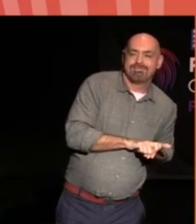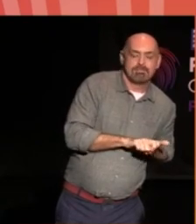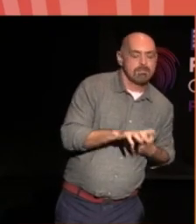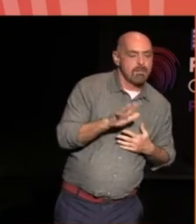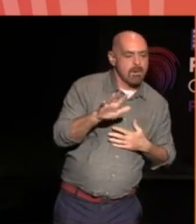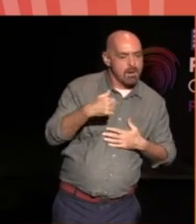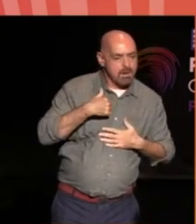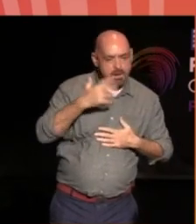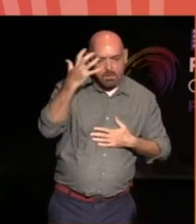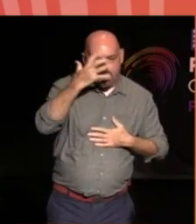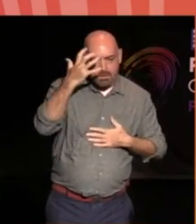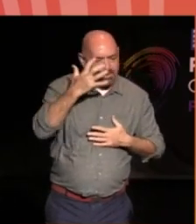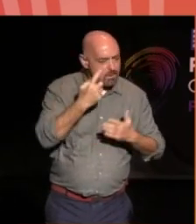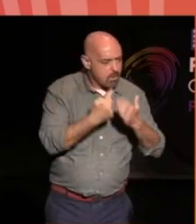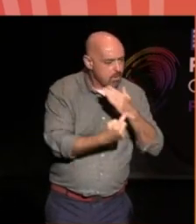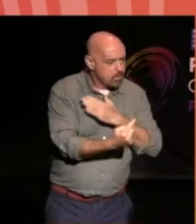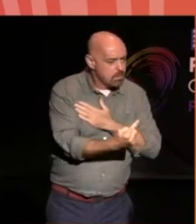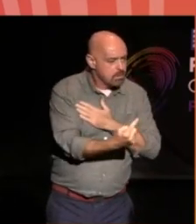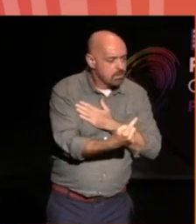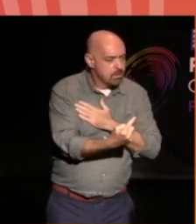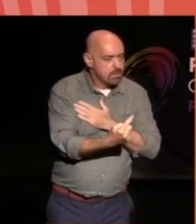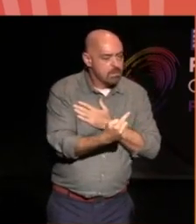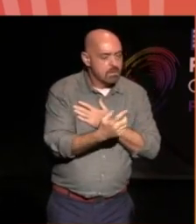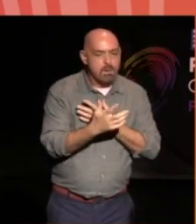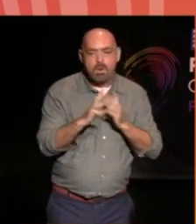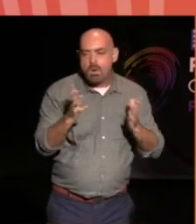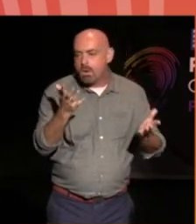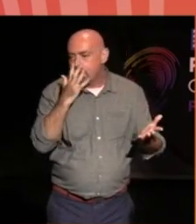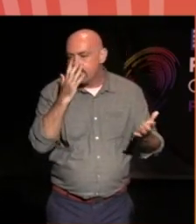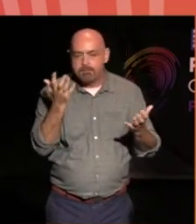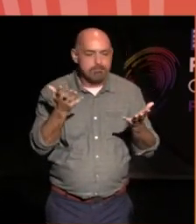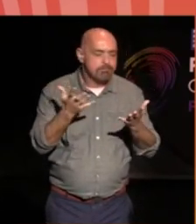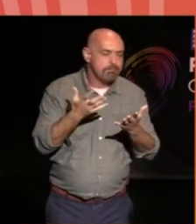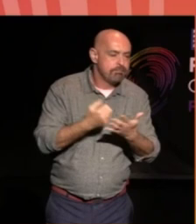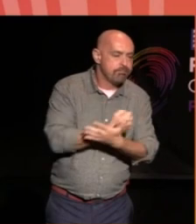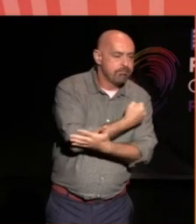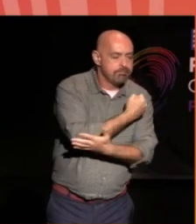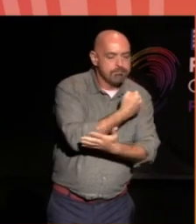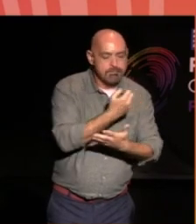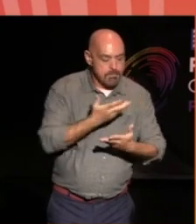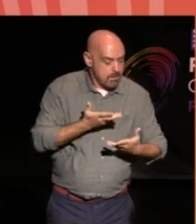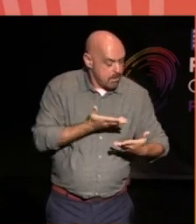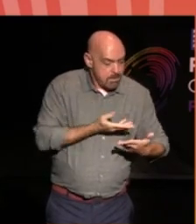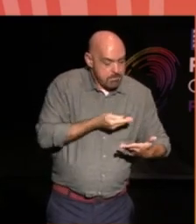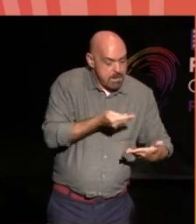Worried about being alone or failing to pass this on.